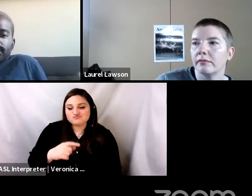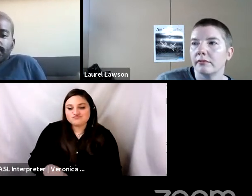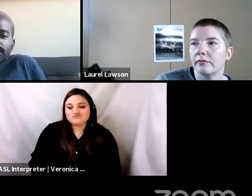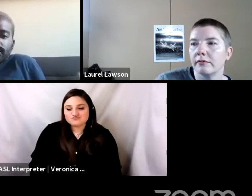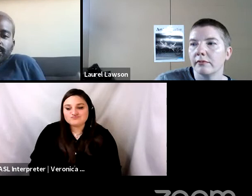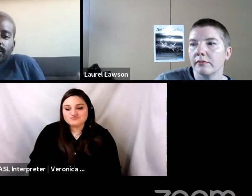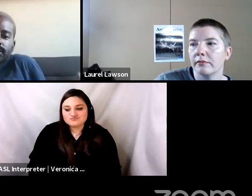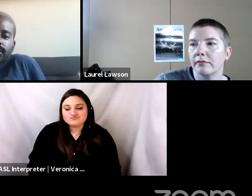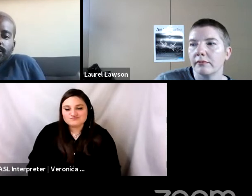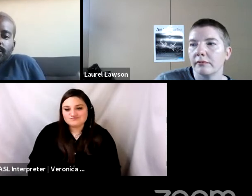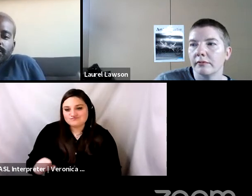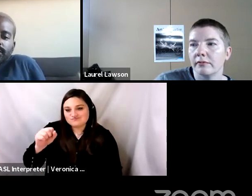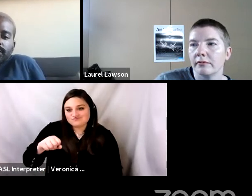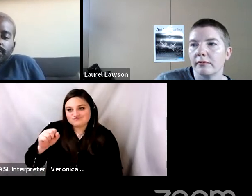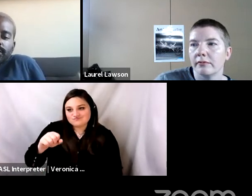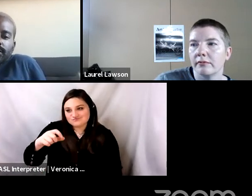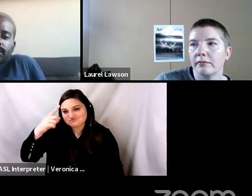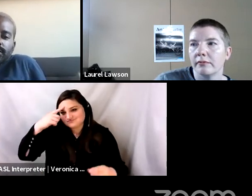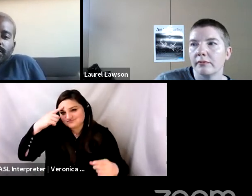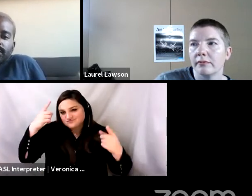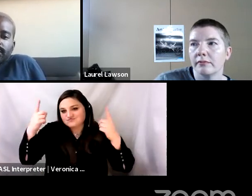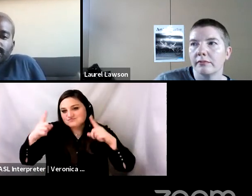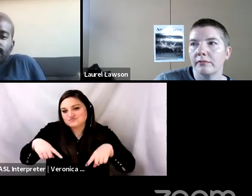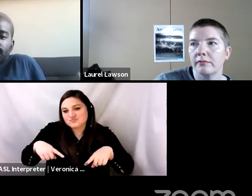I think